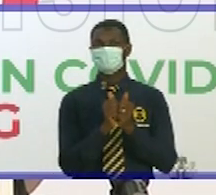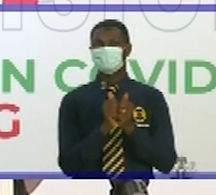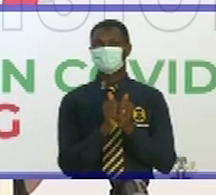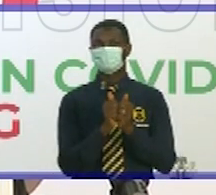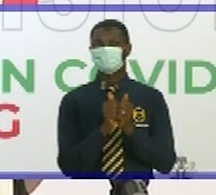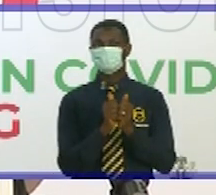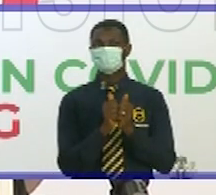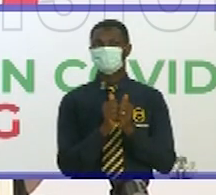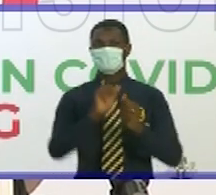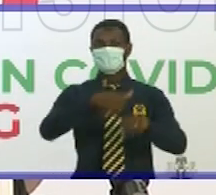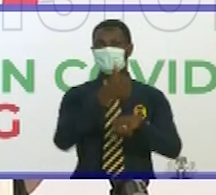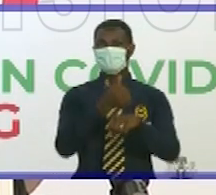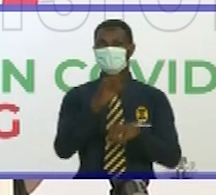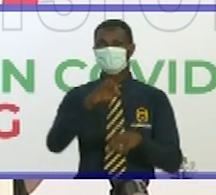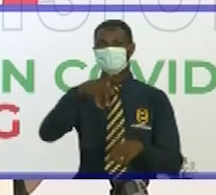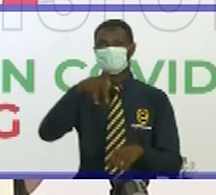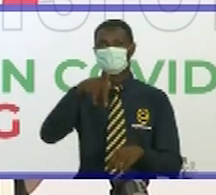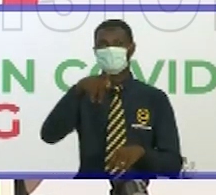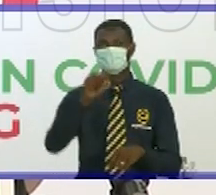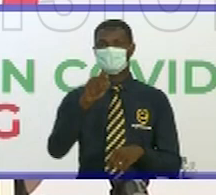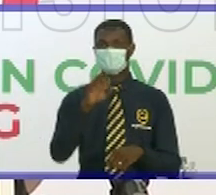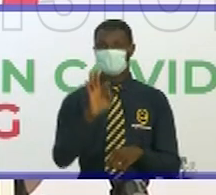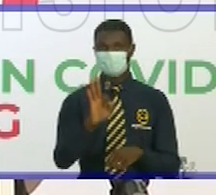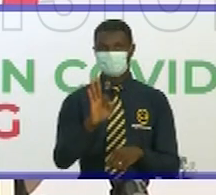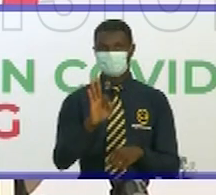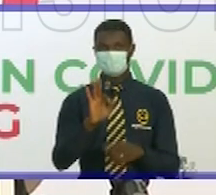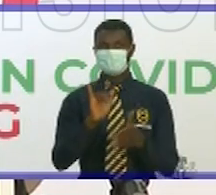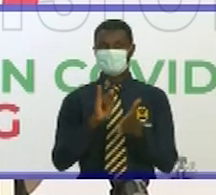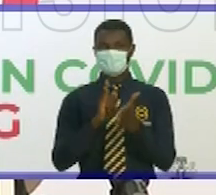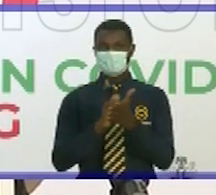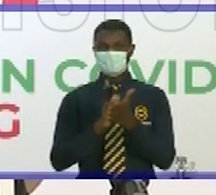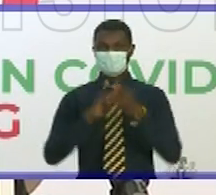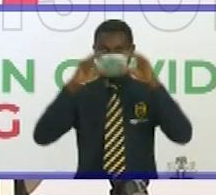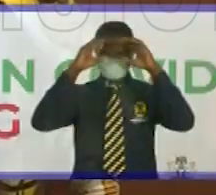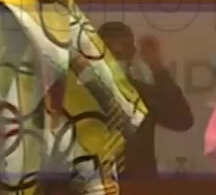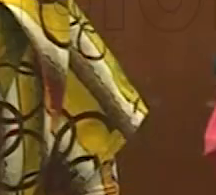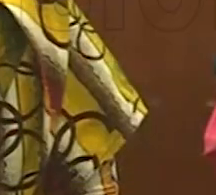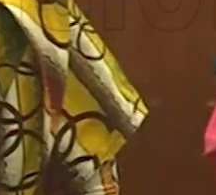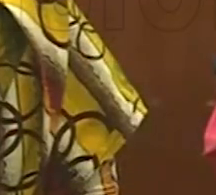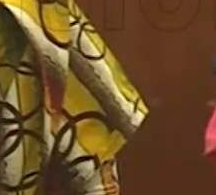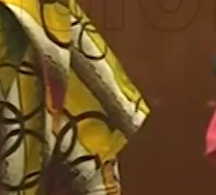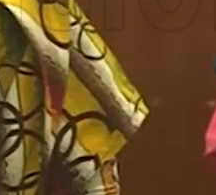agbekale PTF ti are orilede wa se